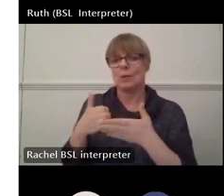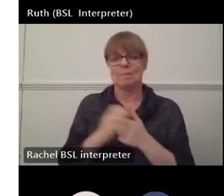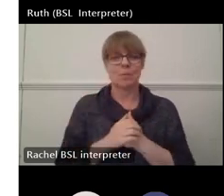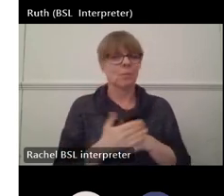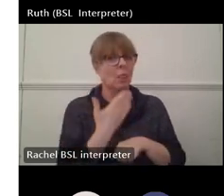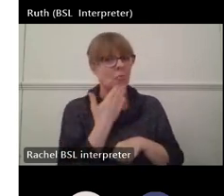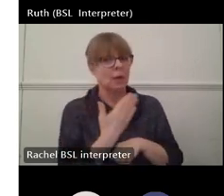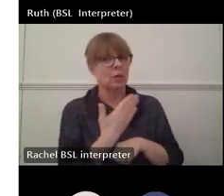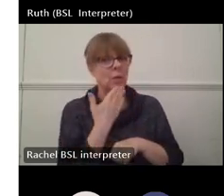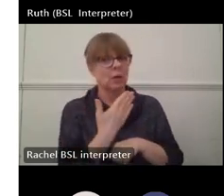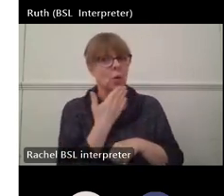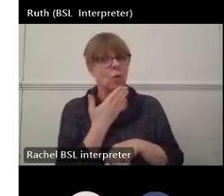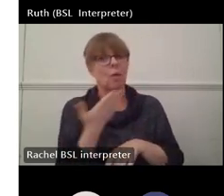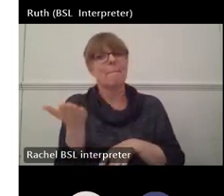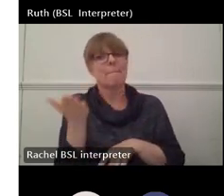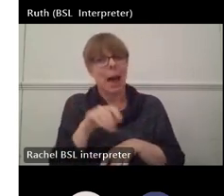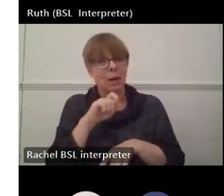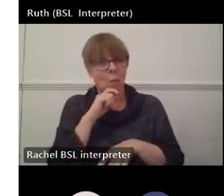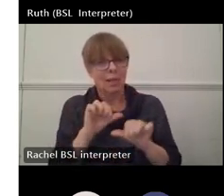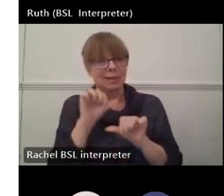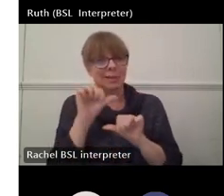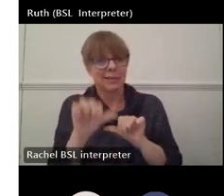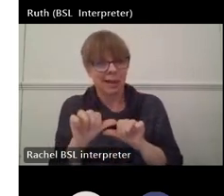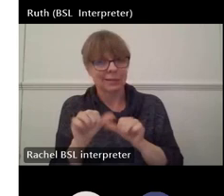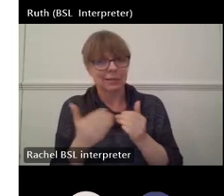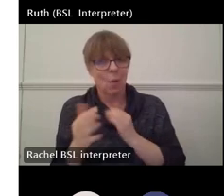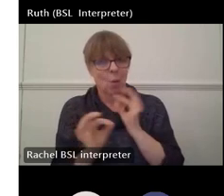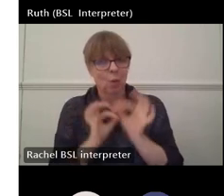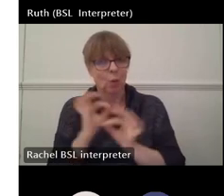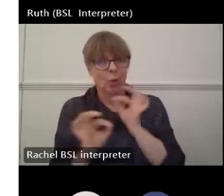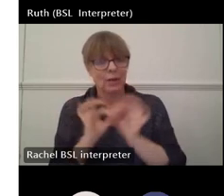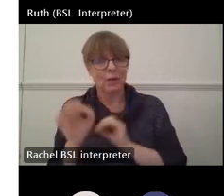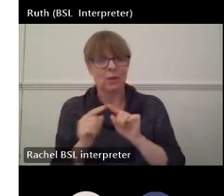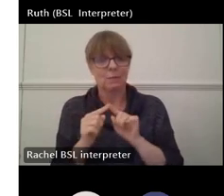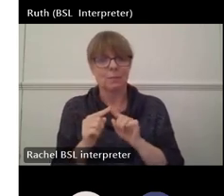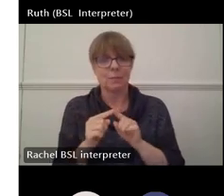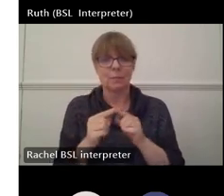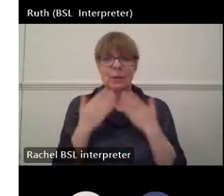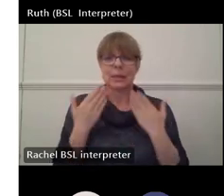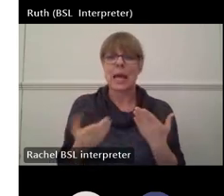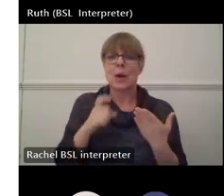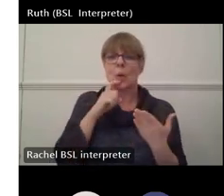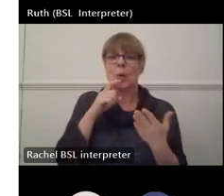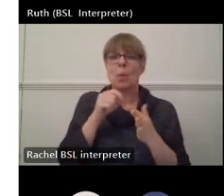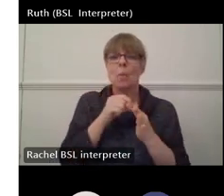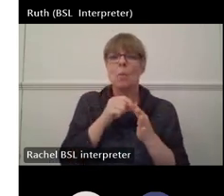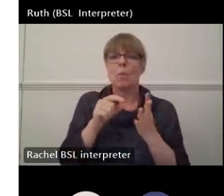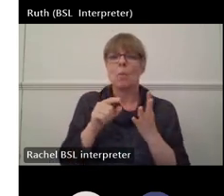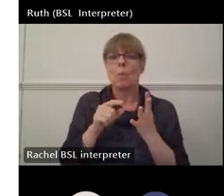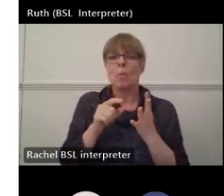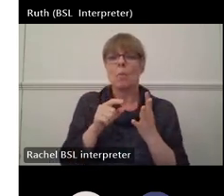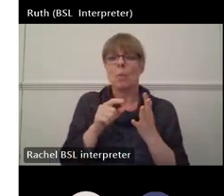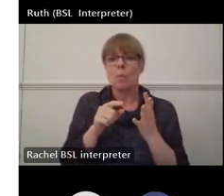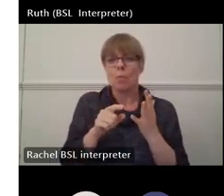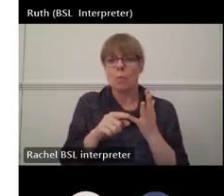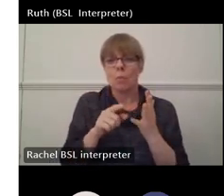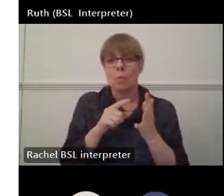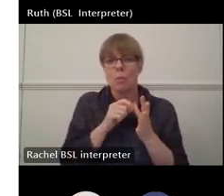Thank you. Thank you. We'll come back to you shortly with some other questions. I'm going to come to Paul now. So, Paul, we've already heard a little bit around